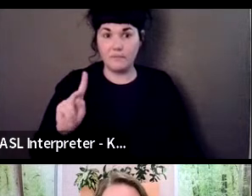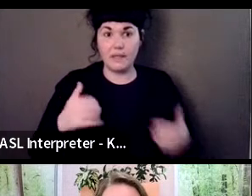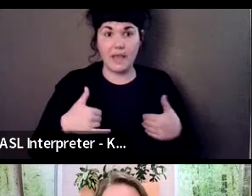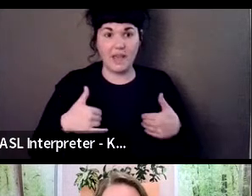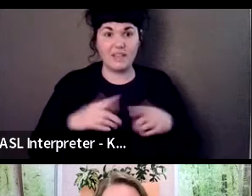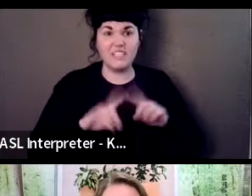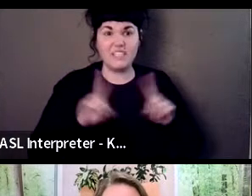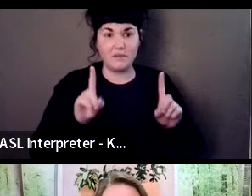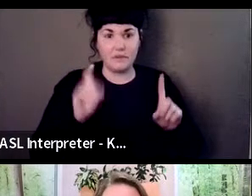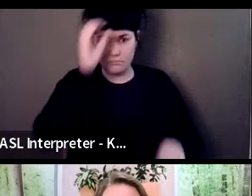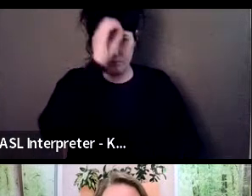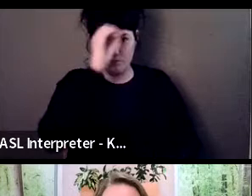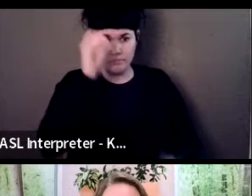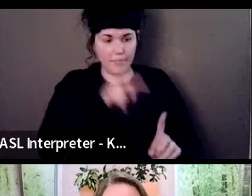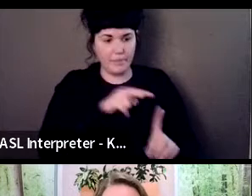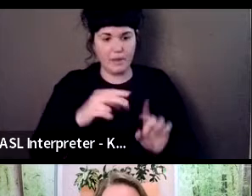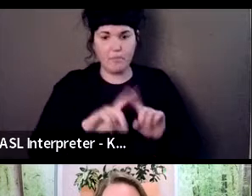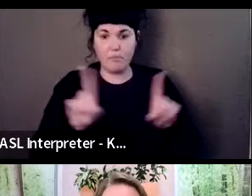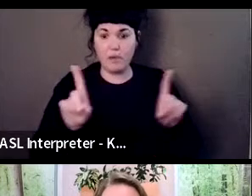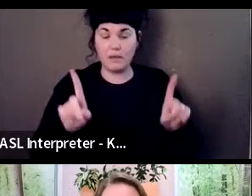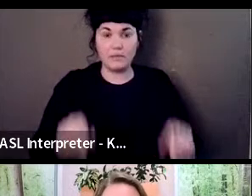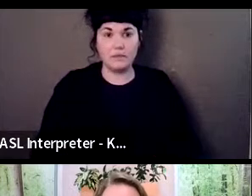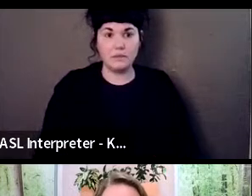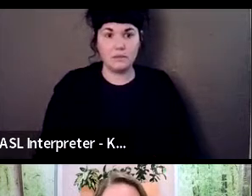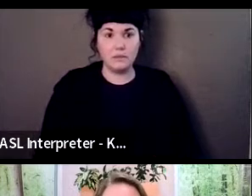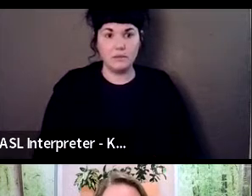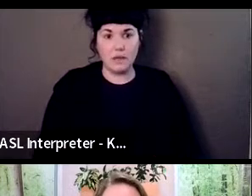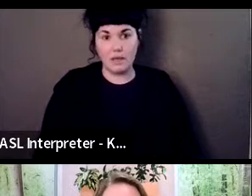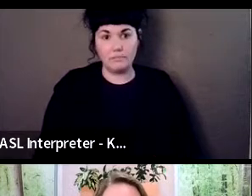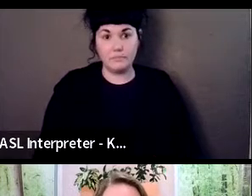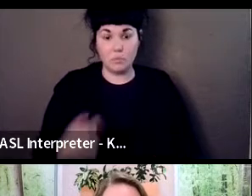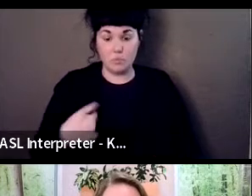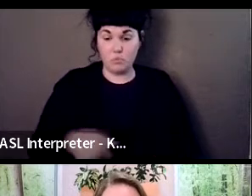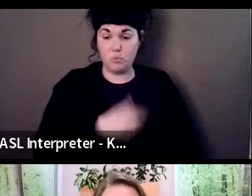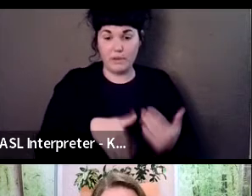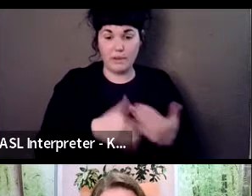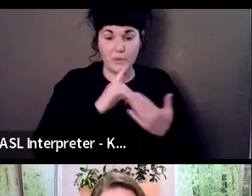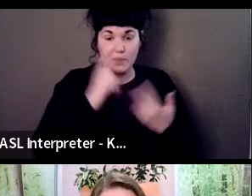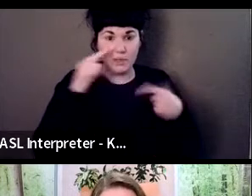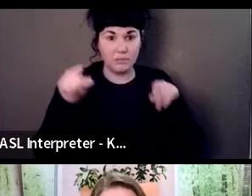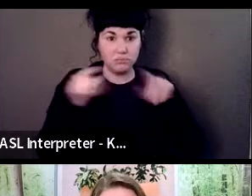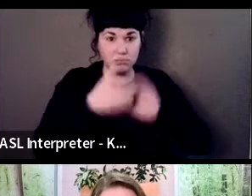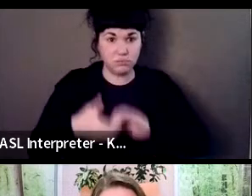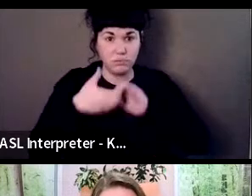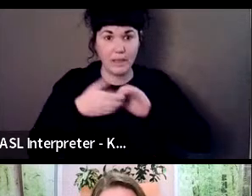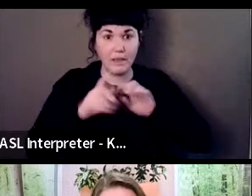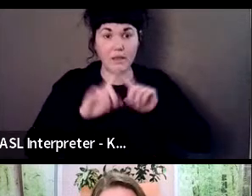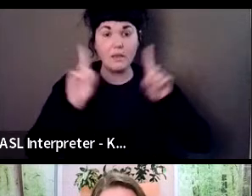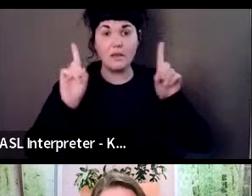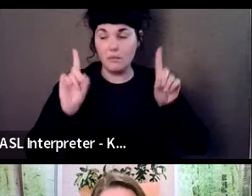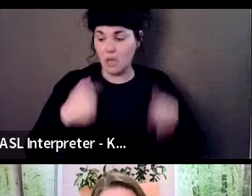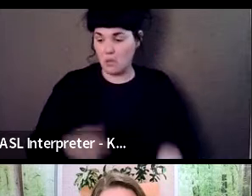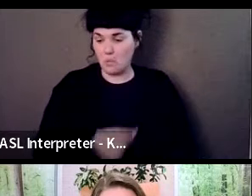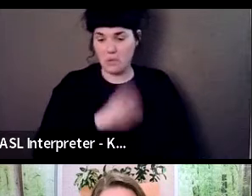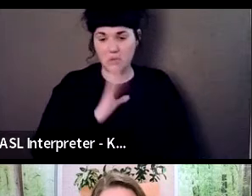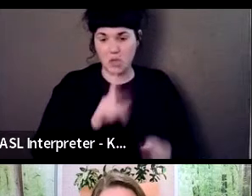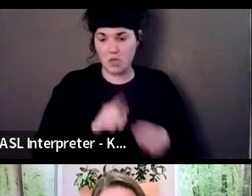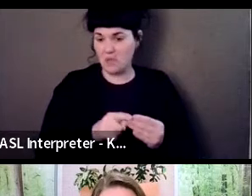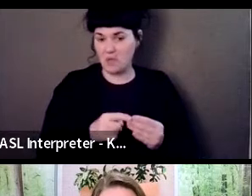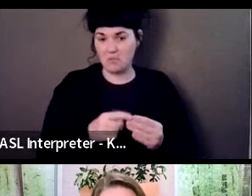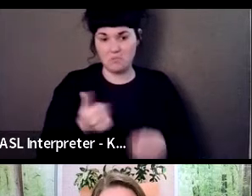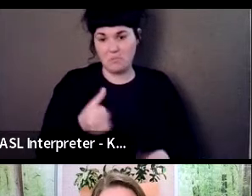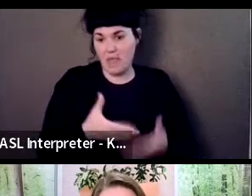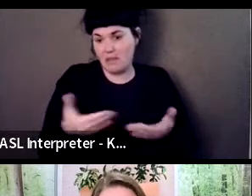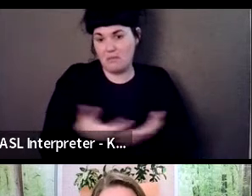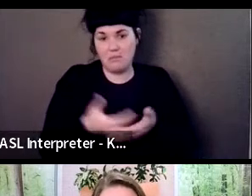at the present time, it would be an understatement. We really didn't talk about anything that we haven't already talked about here,